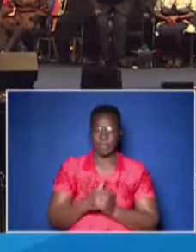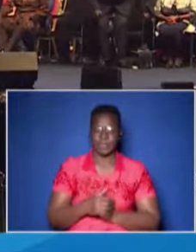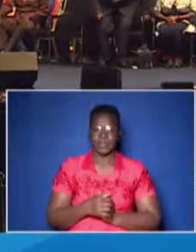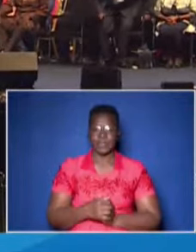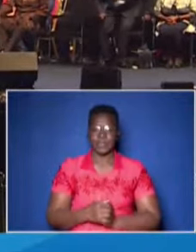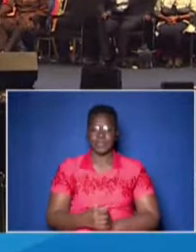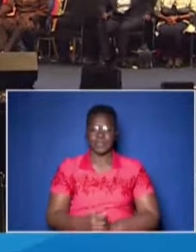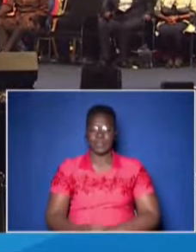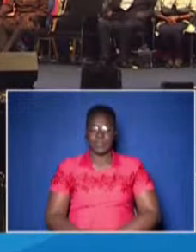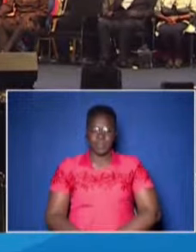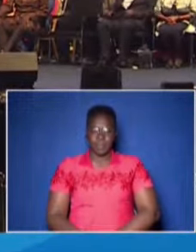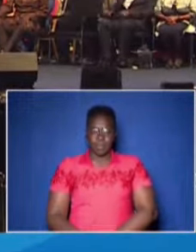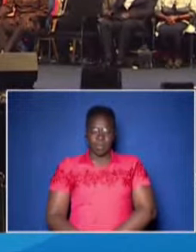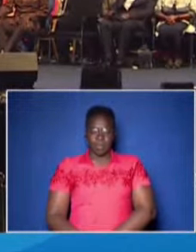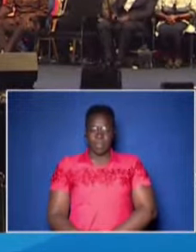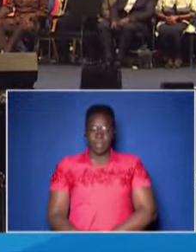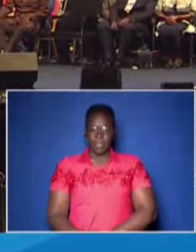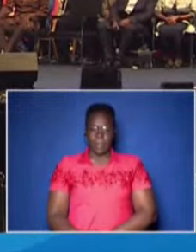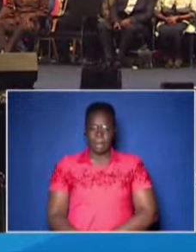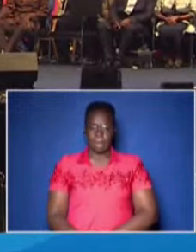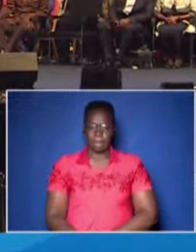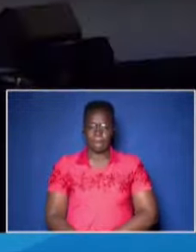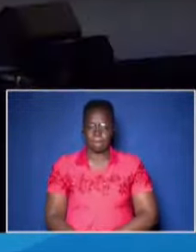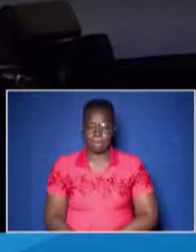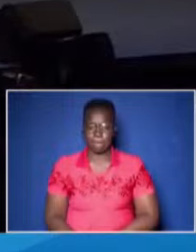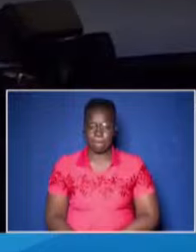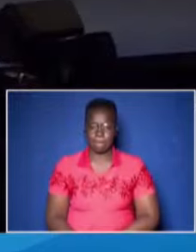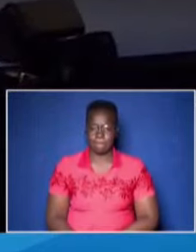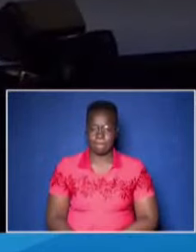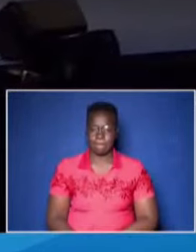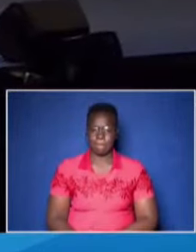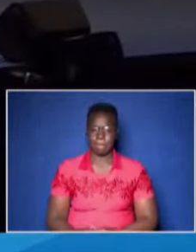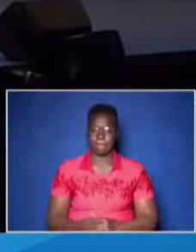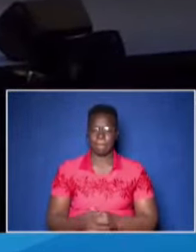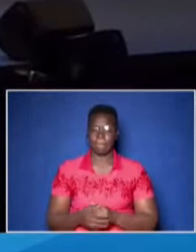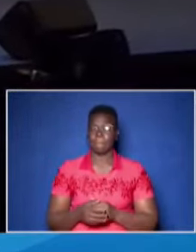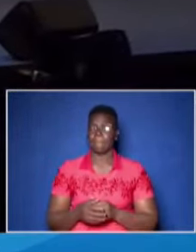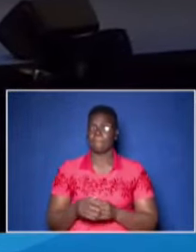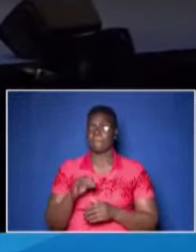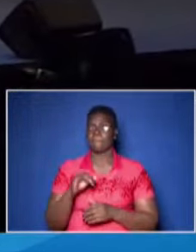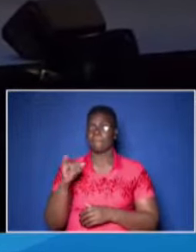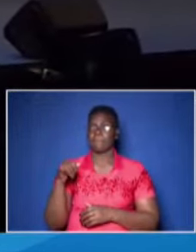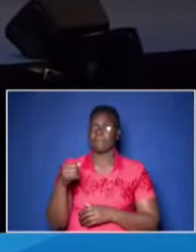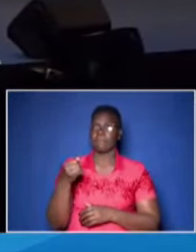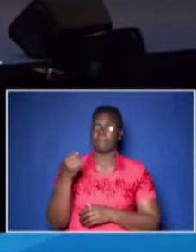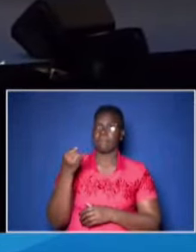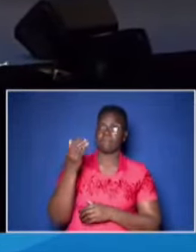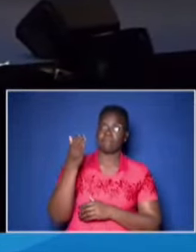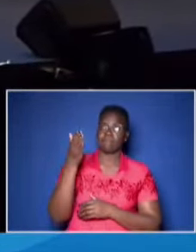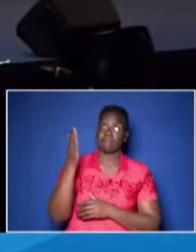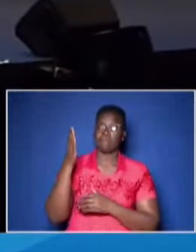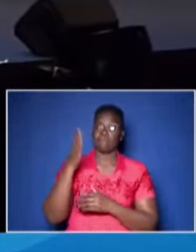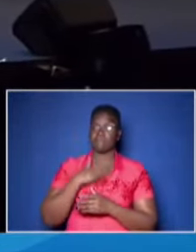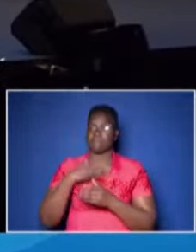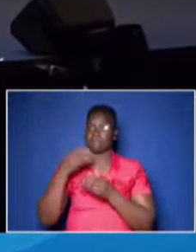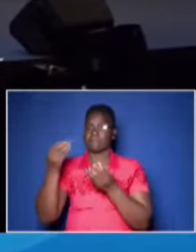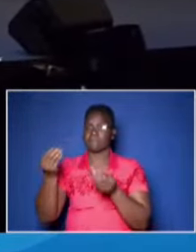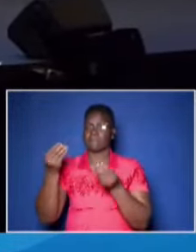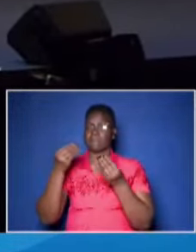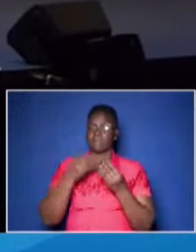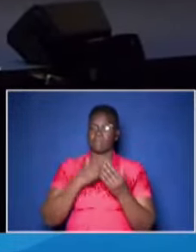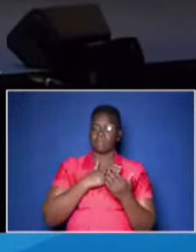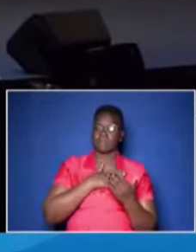and Jim okay let's go Jehovah JRA my provider his grace is sufficient